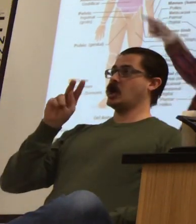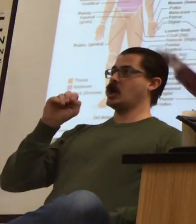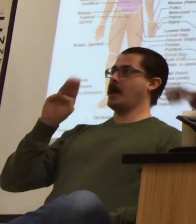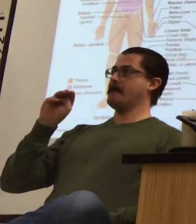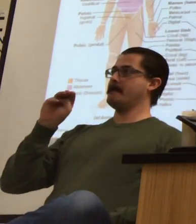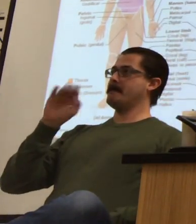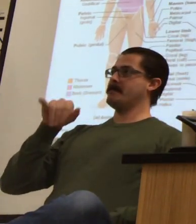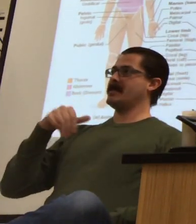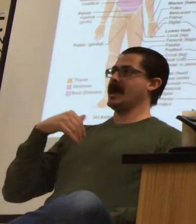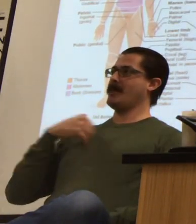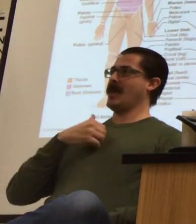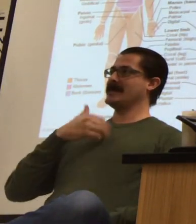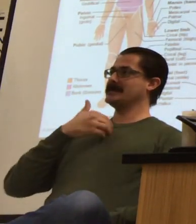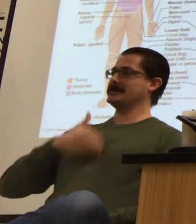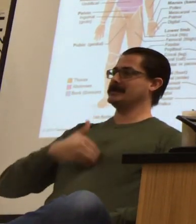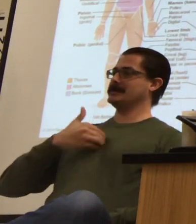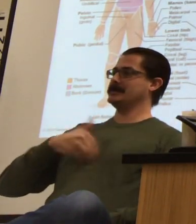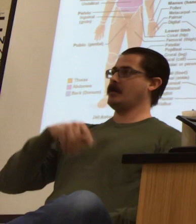breastplate.